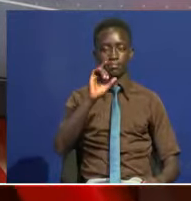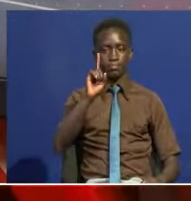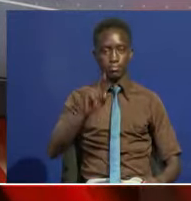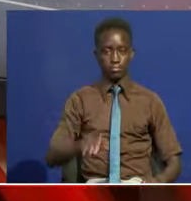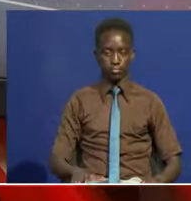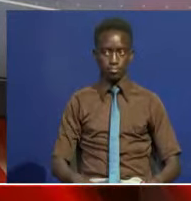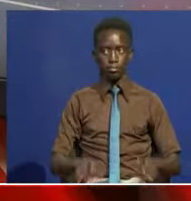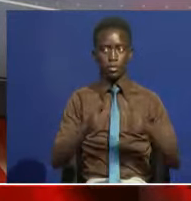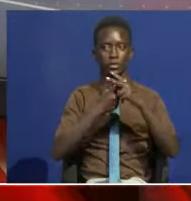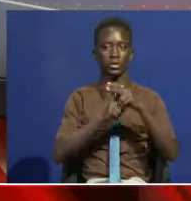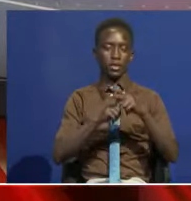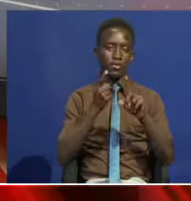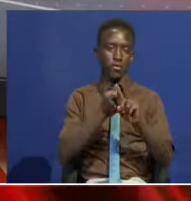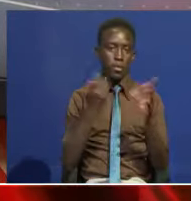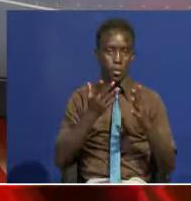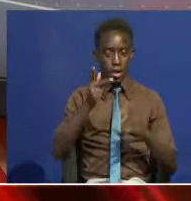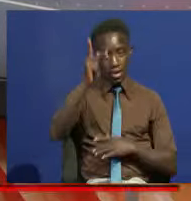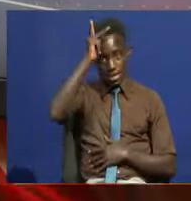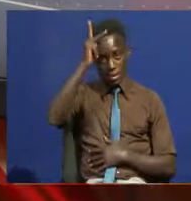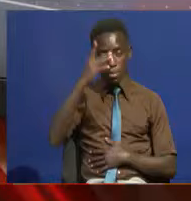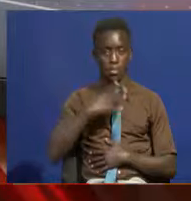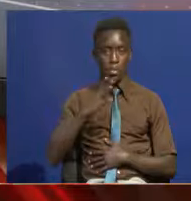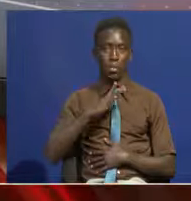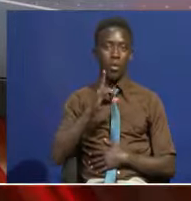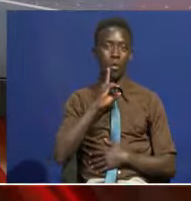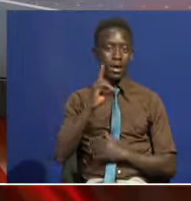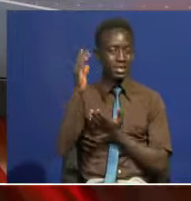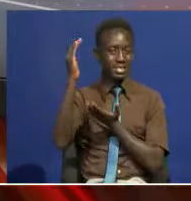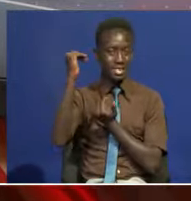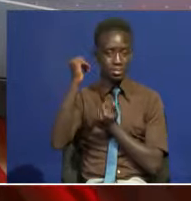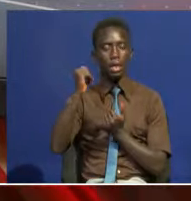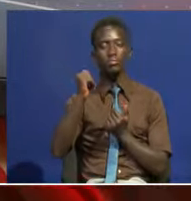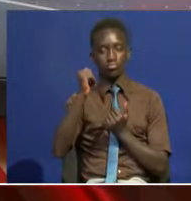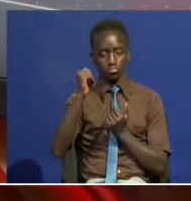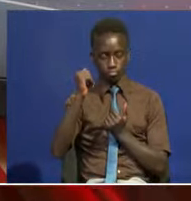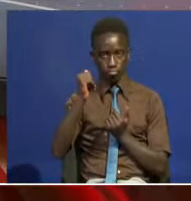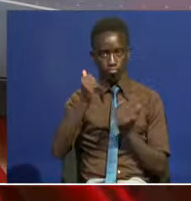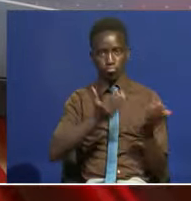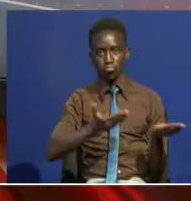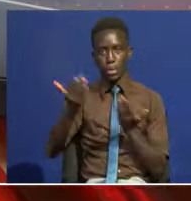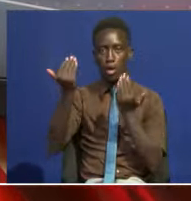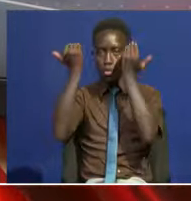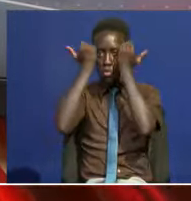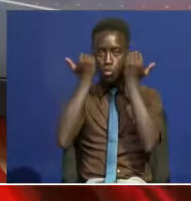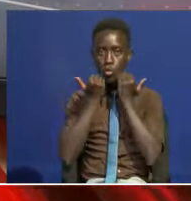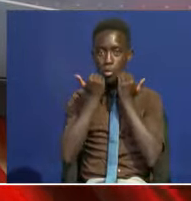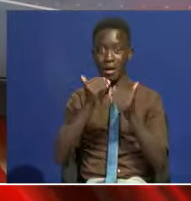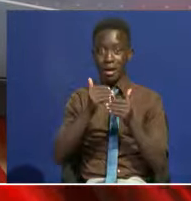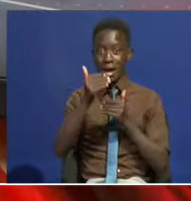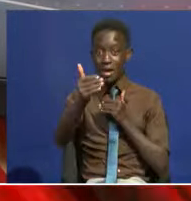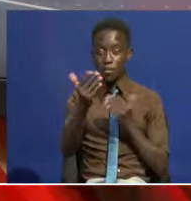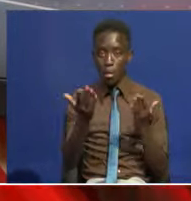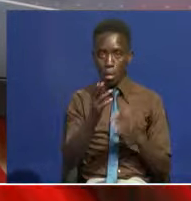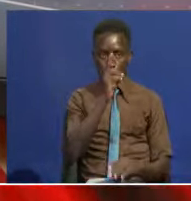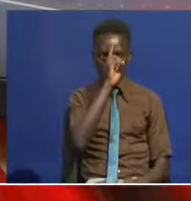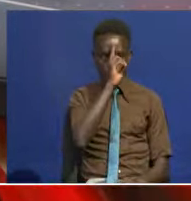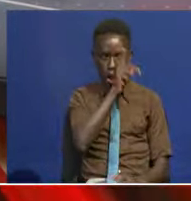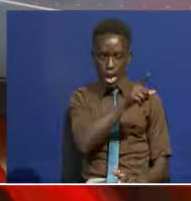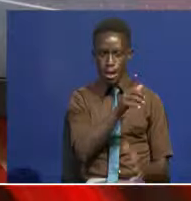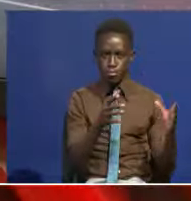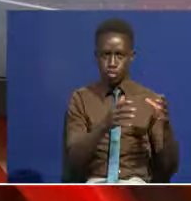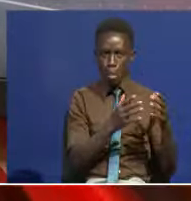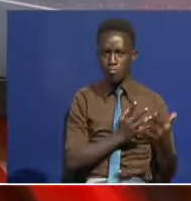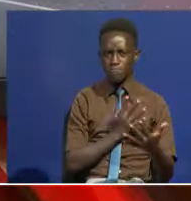At least 100 people are expected to be charged in court after police in the region arrested them for being involved in